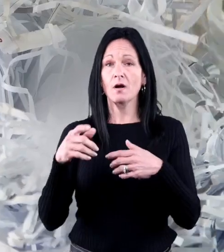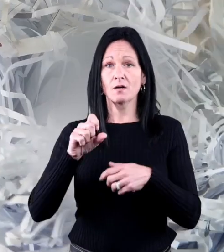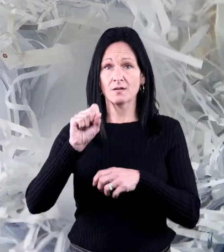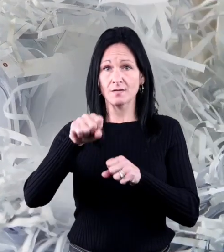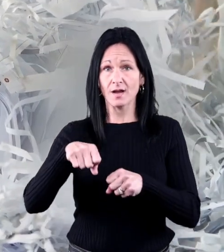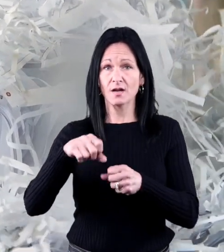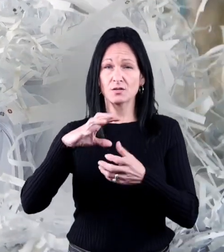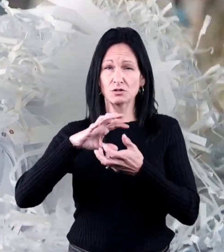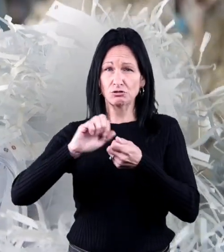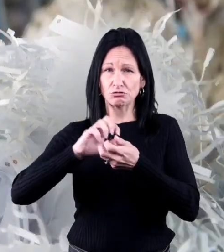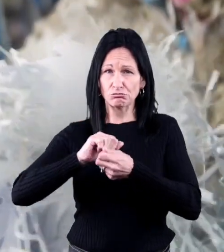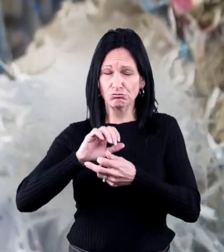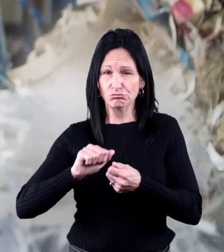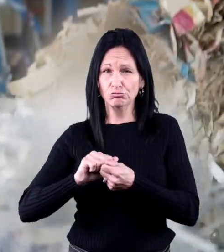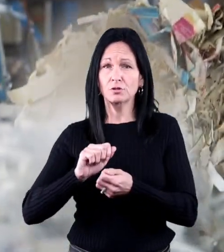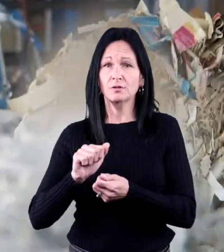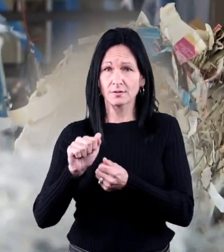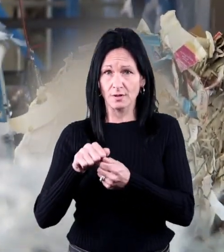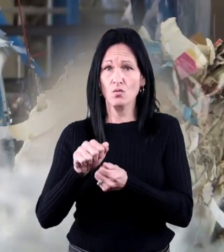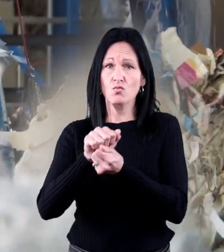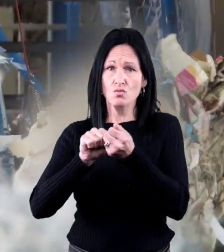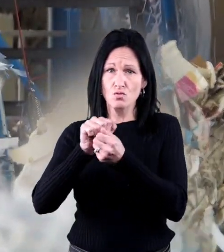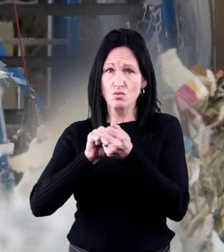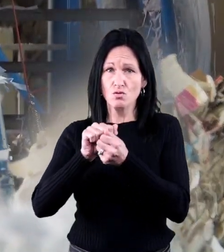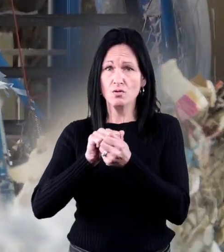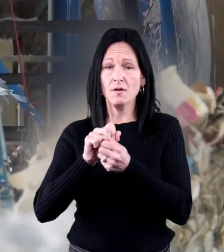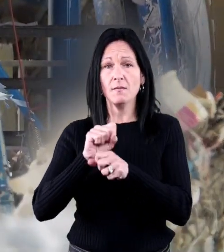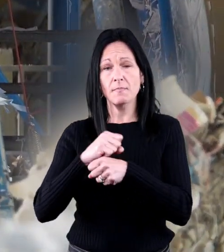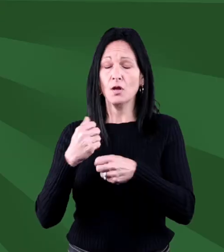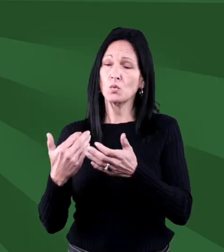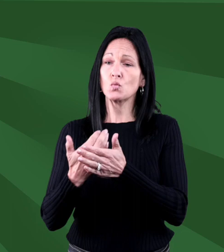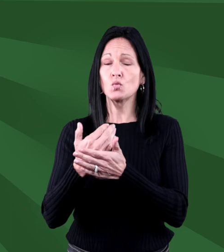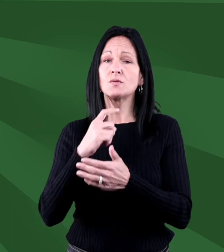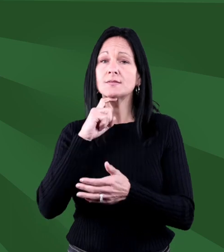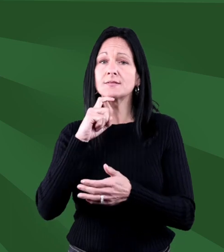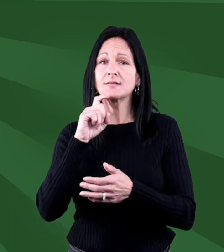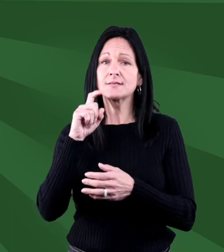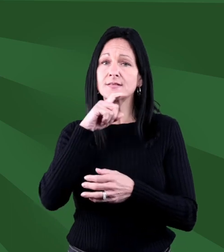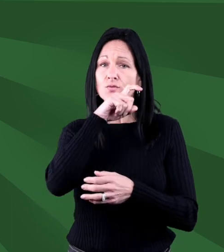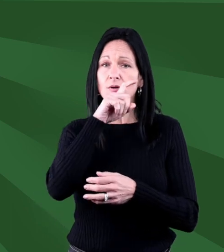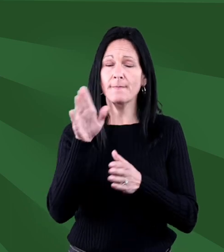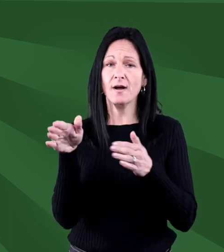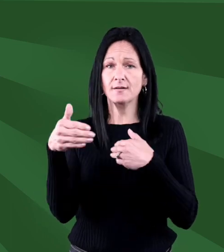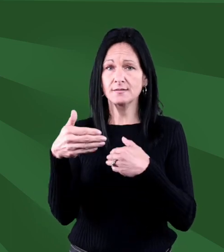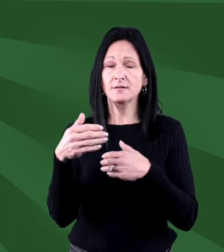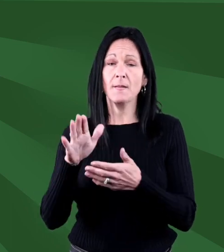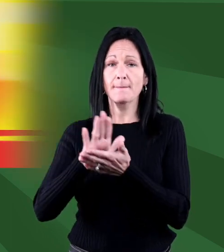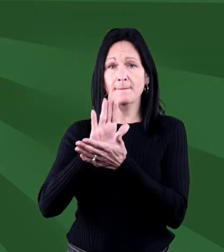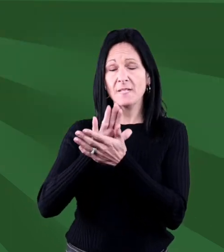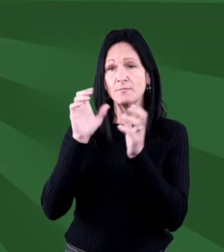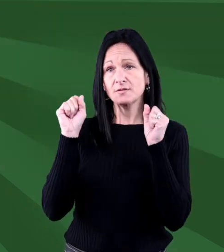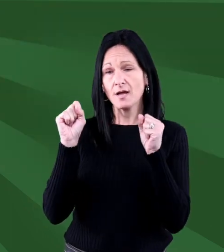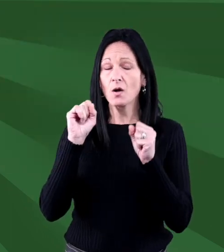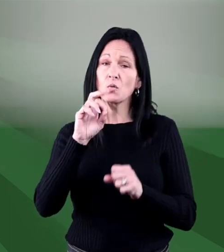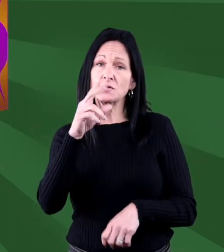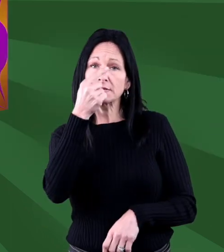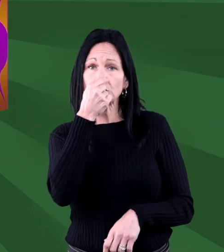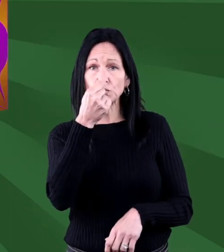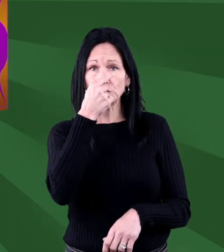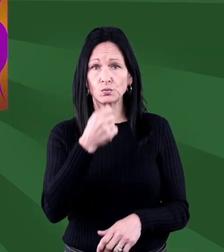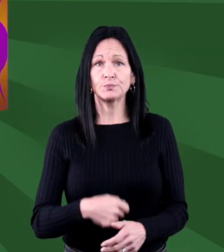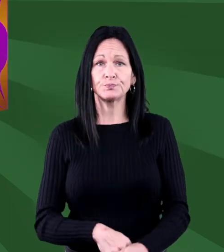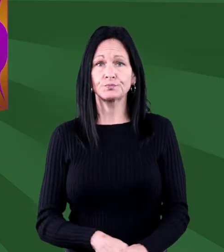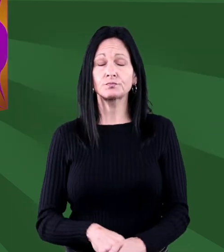Cardboard can be chopped up, washed, and heated to make things like cereal boxes, paper towels, and